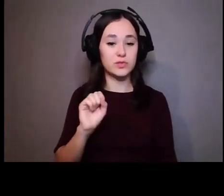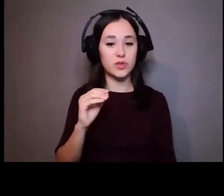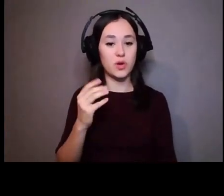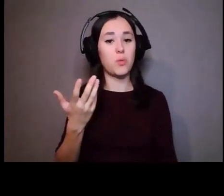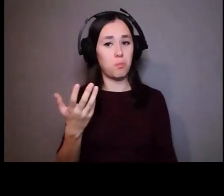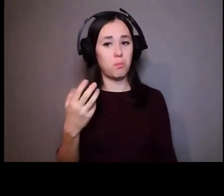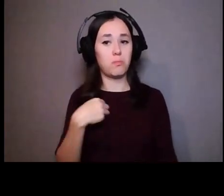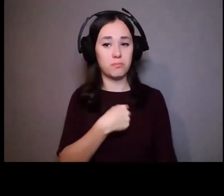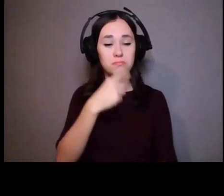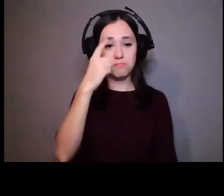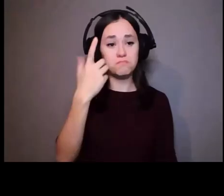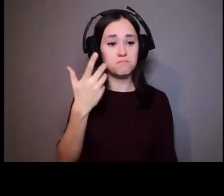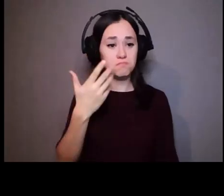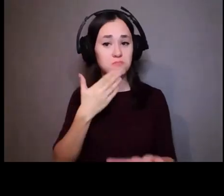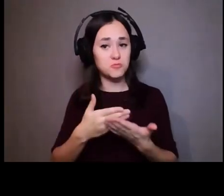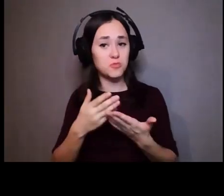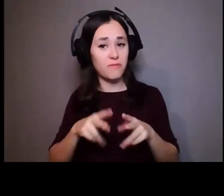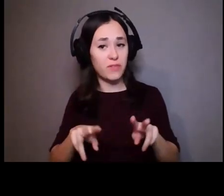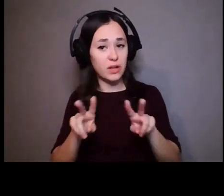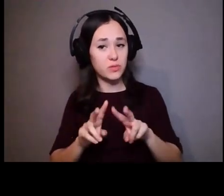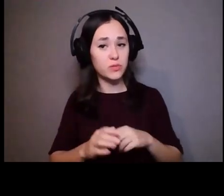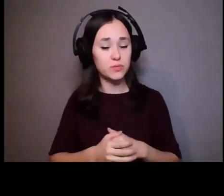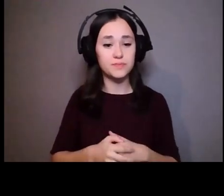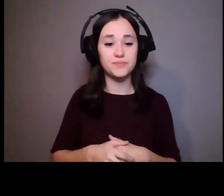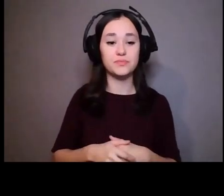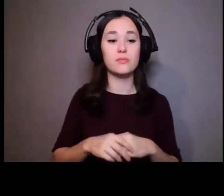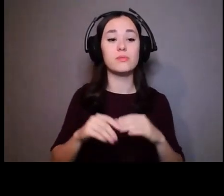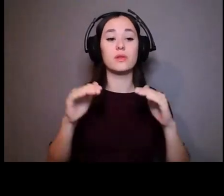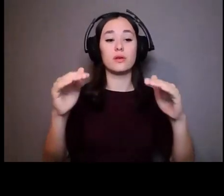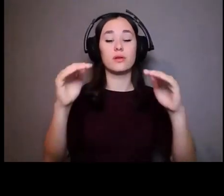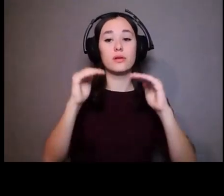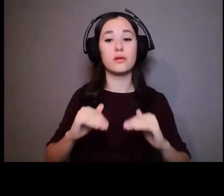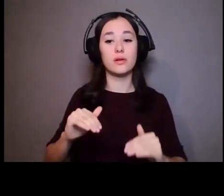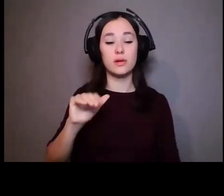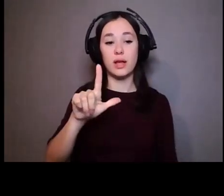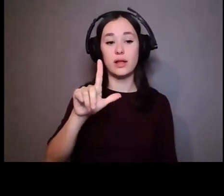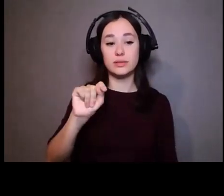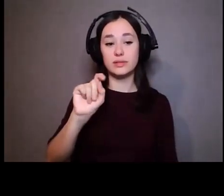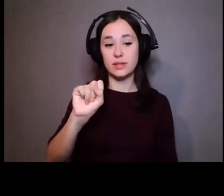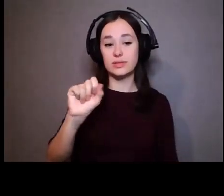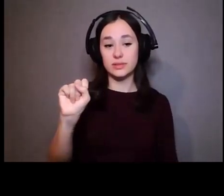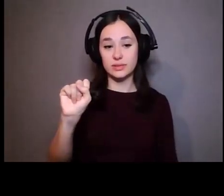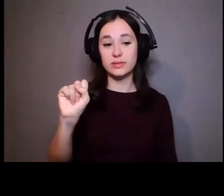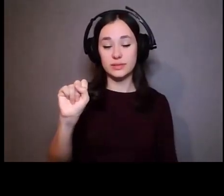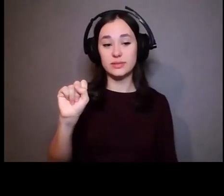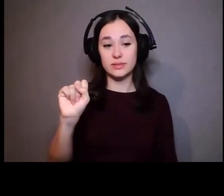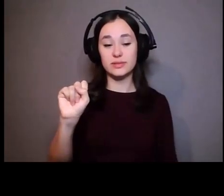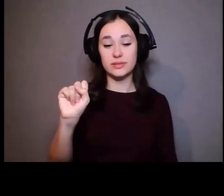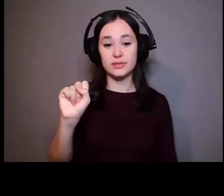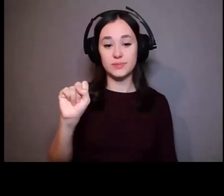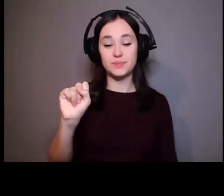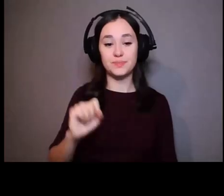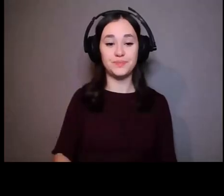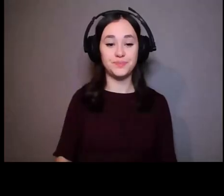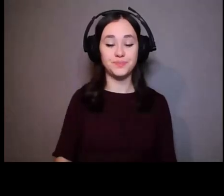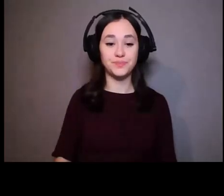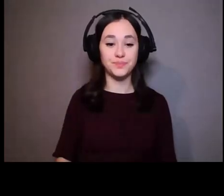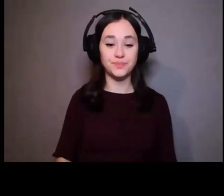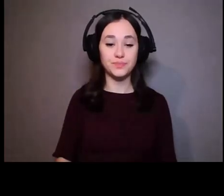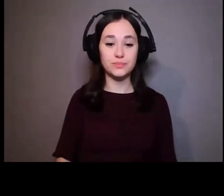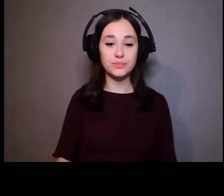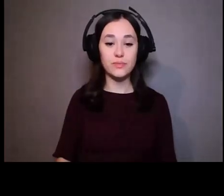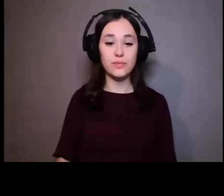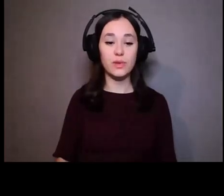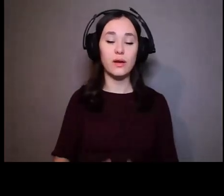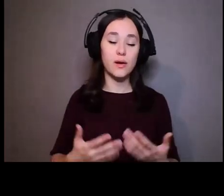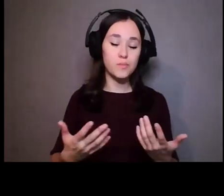high value area. The fourth is in the LTSS space. There's evidence